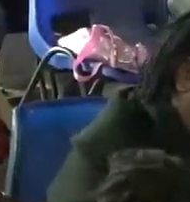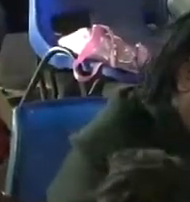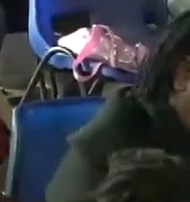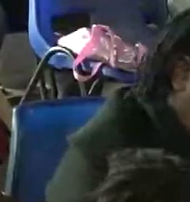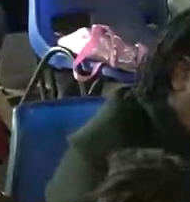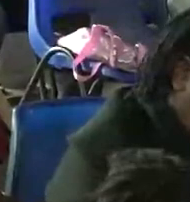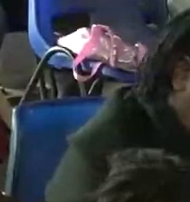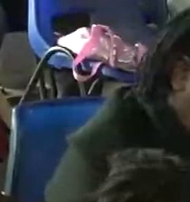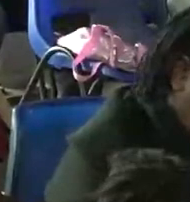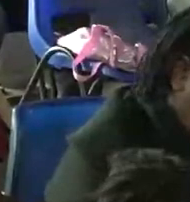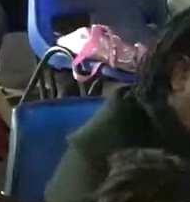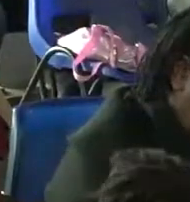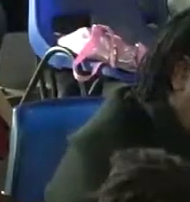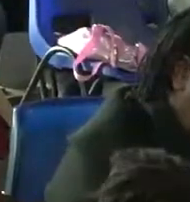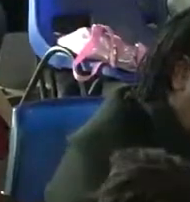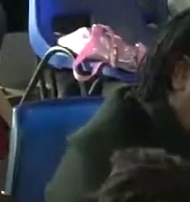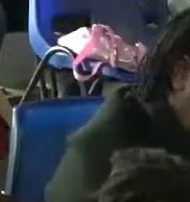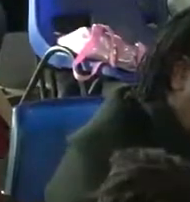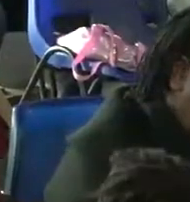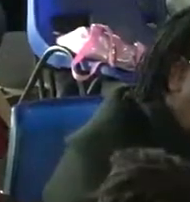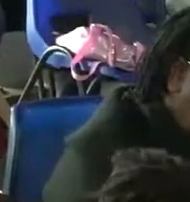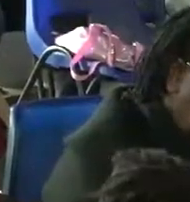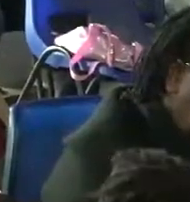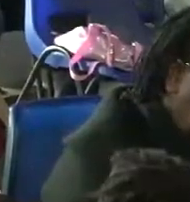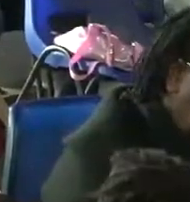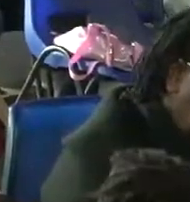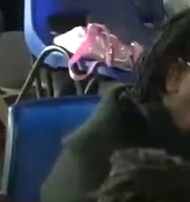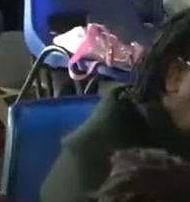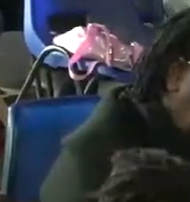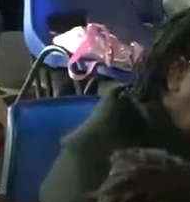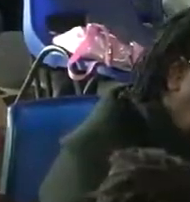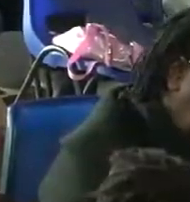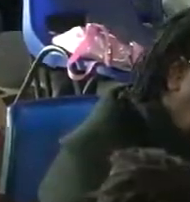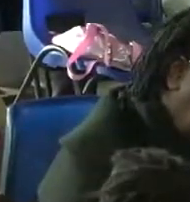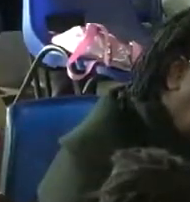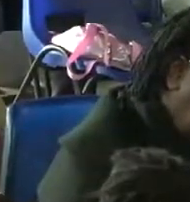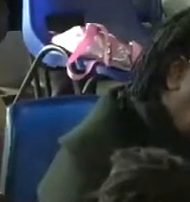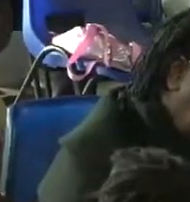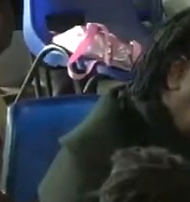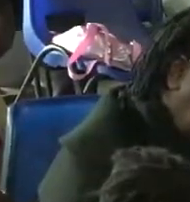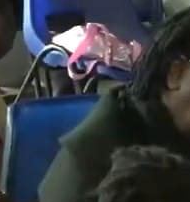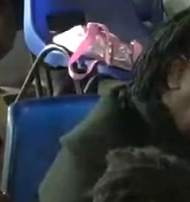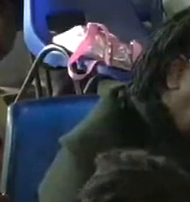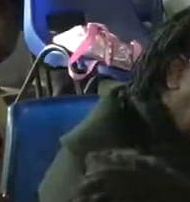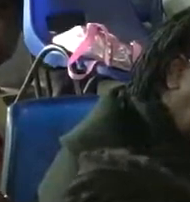sermon is Yes, Sir. And